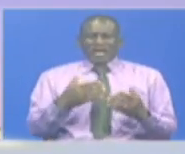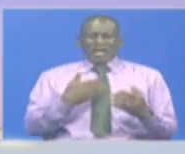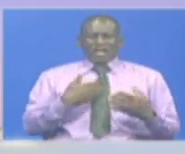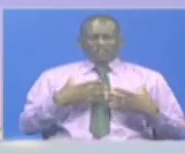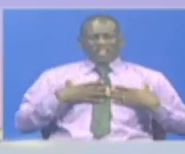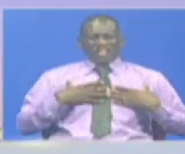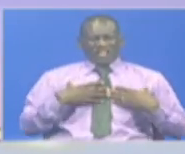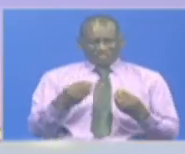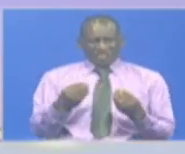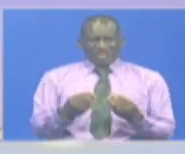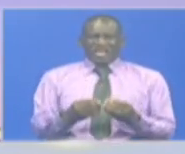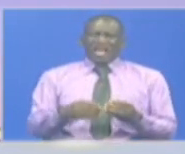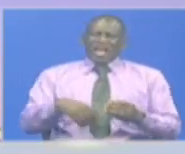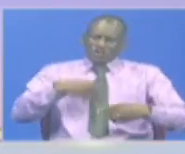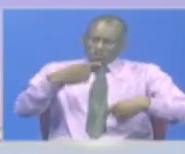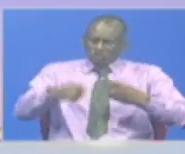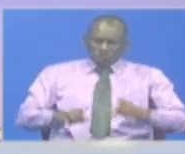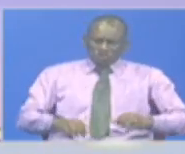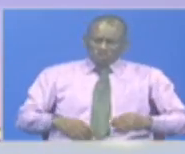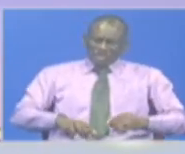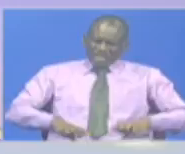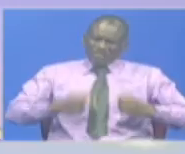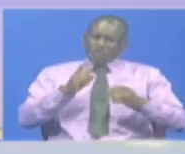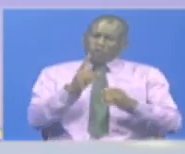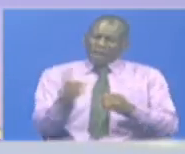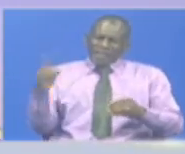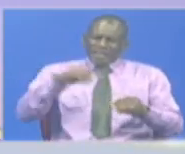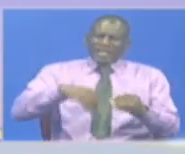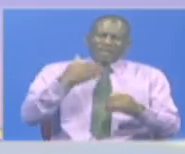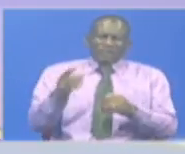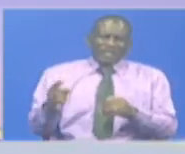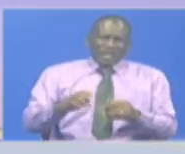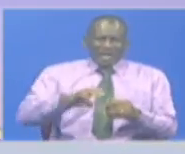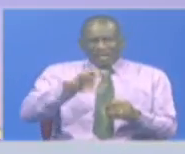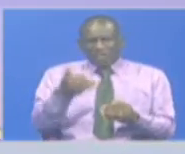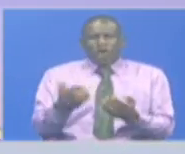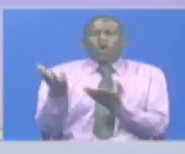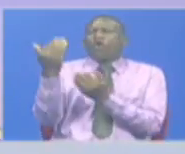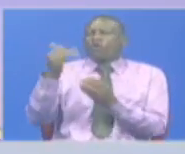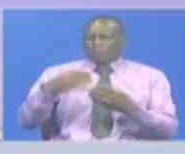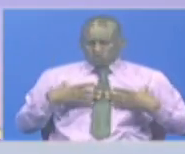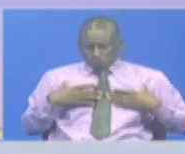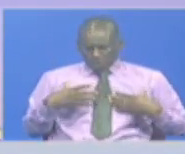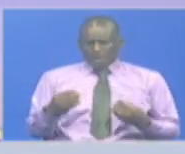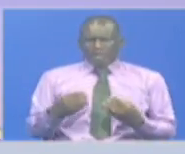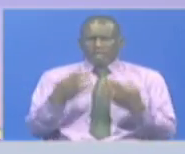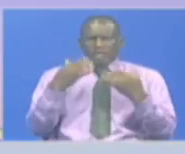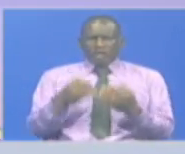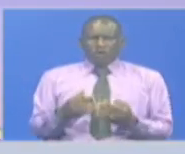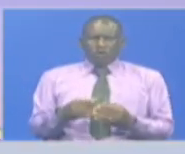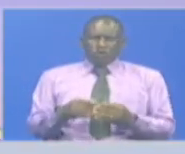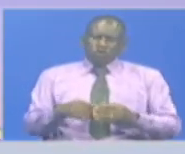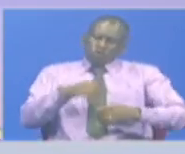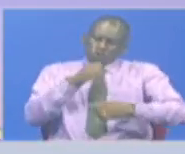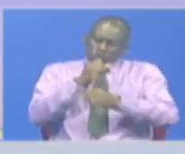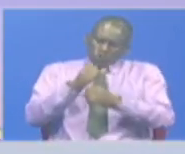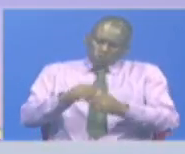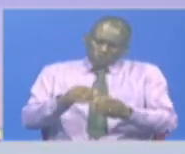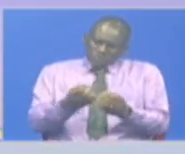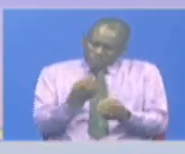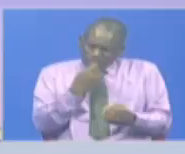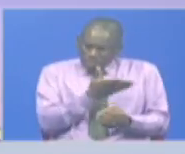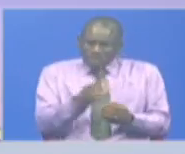one day after another in the hope of full recovery. While walking the journey with them are medical personnel, the